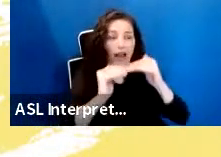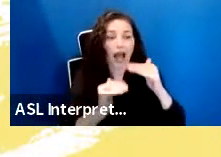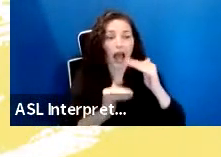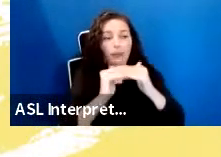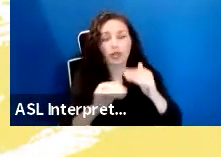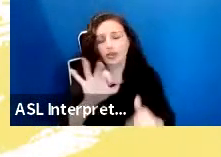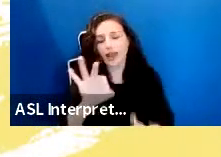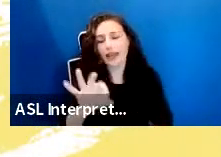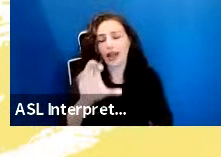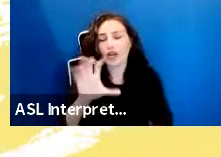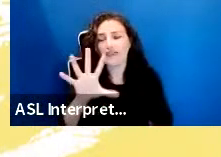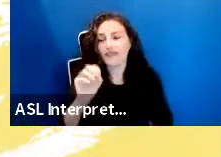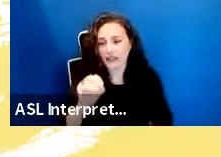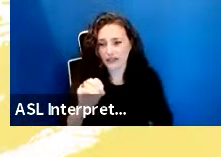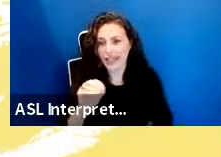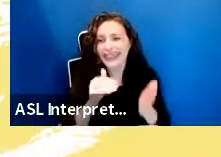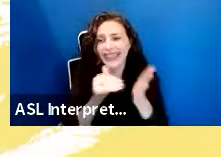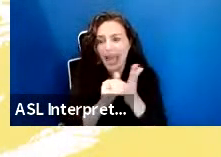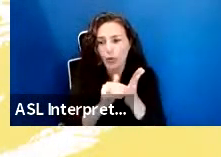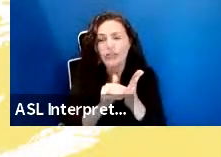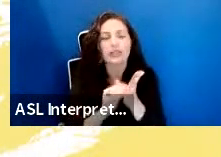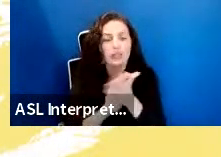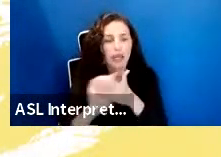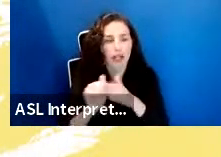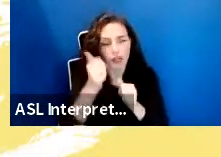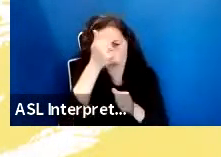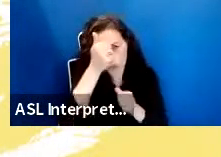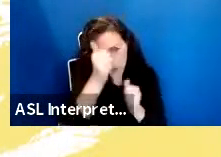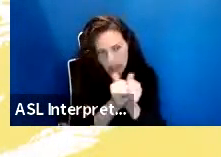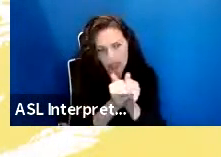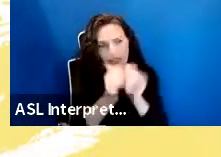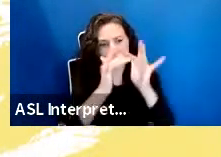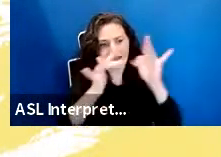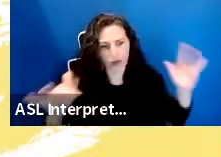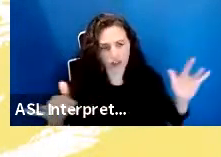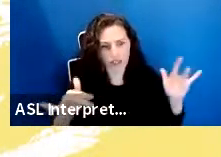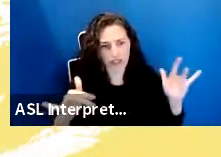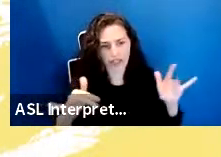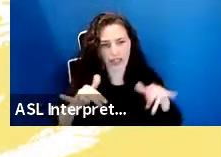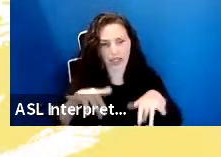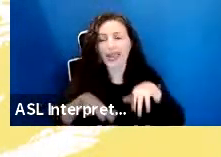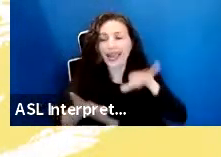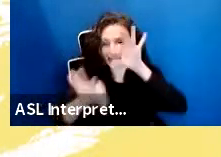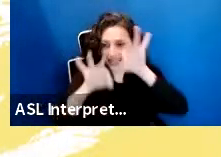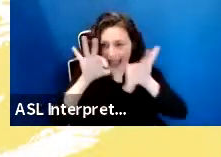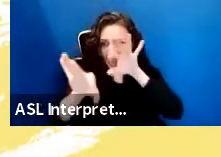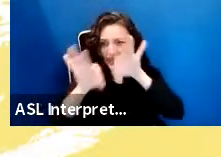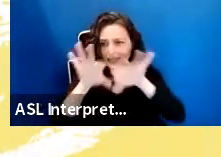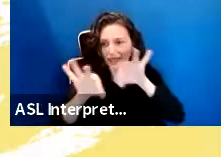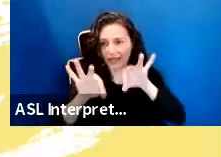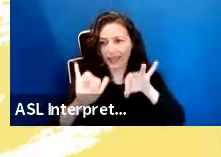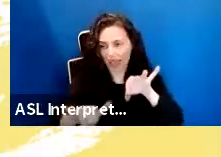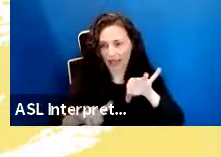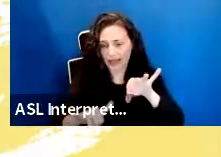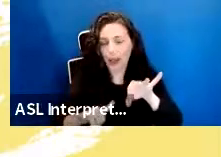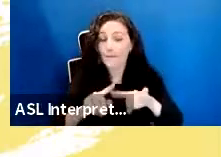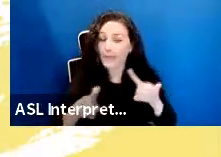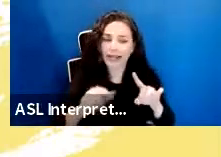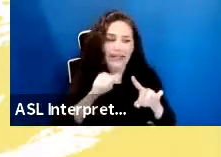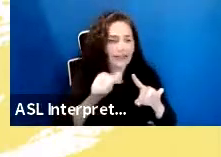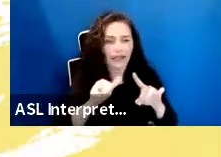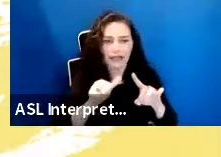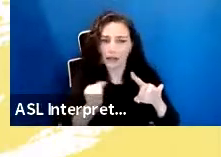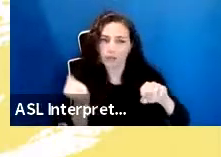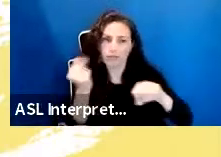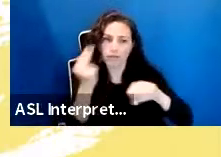$950,000 with the diversity in casting incentive. But what it doesn't do is push you into the next budget